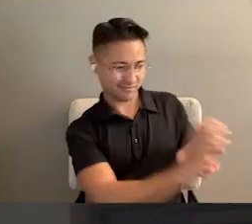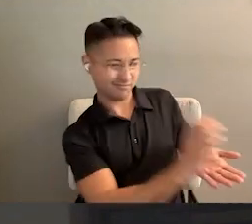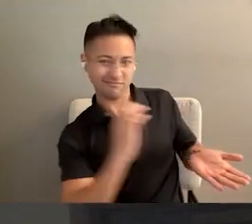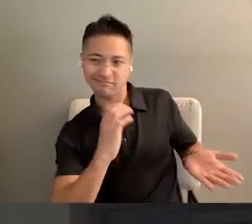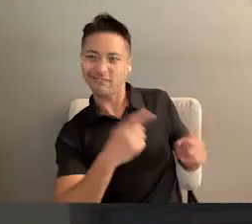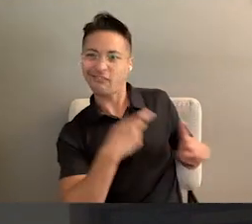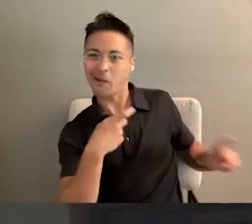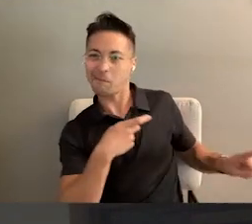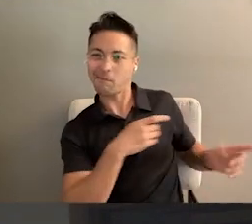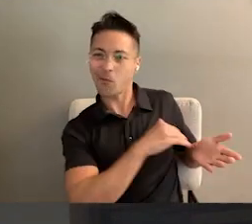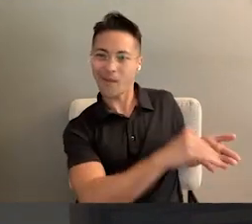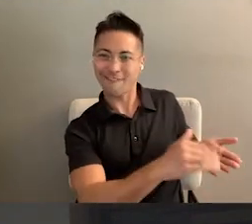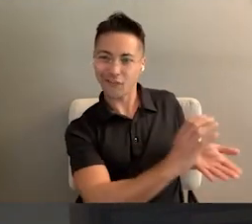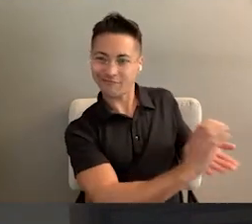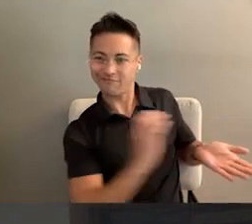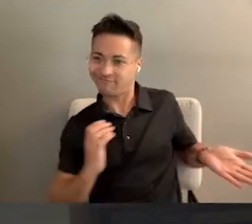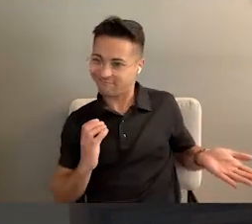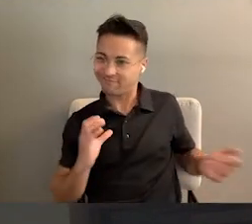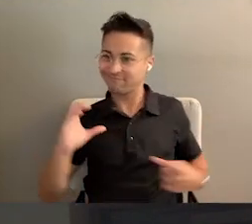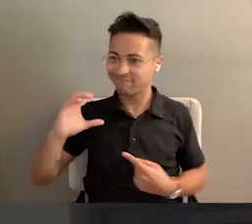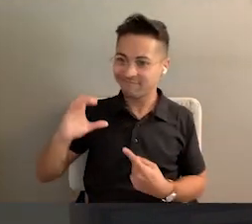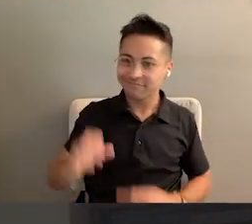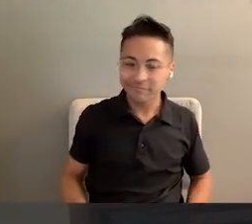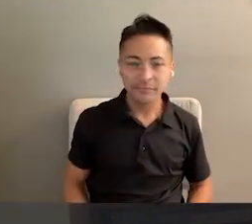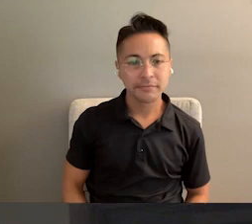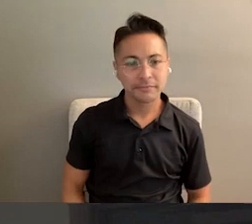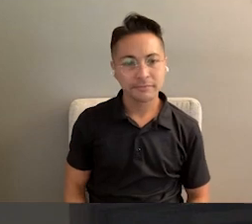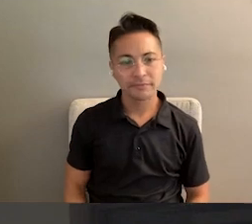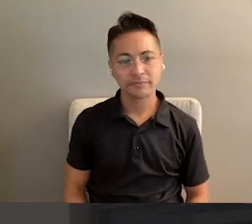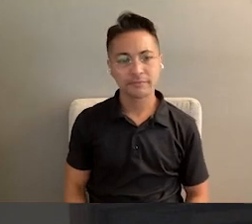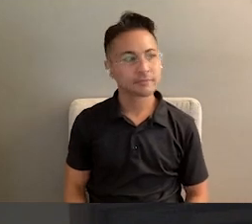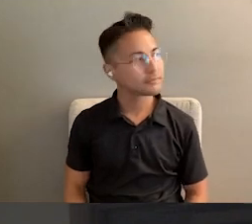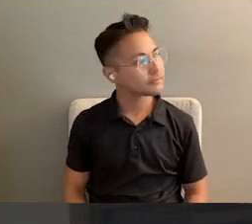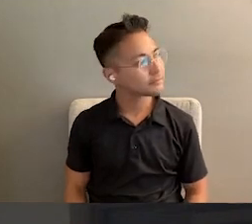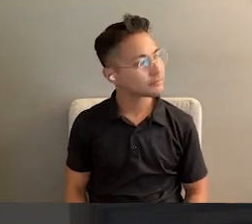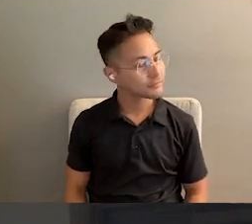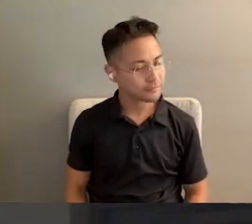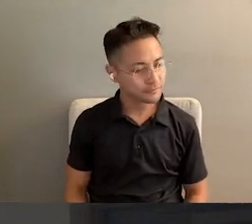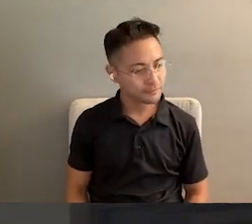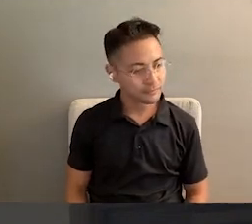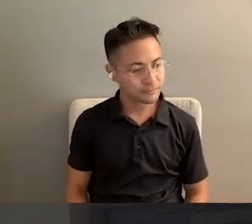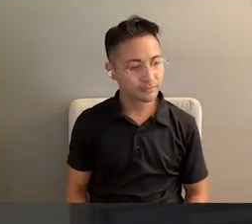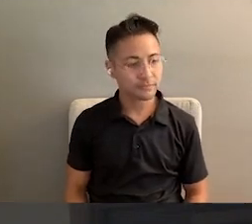Correct. No, because all of our funding comes from the waiver. With